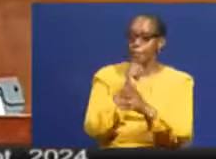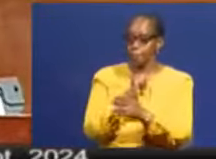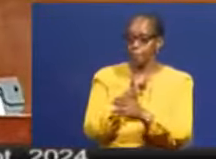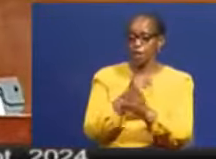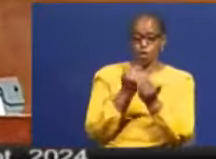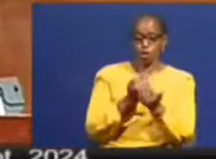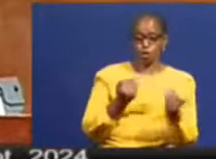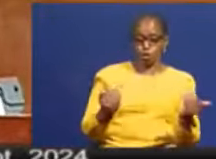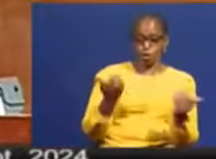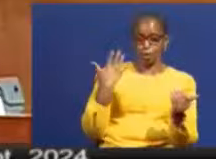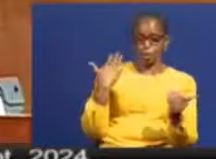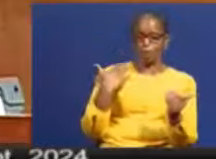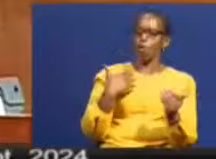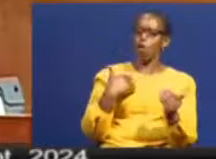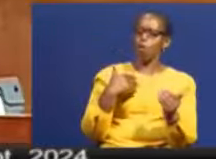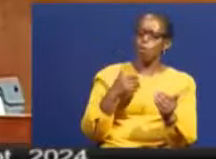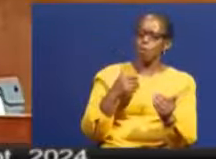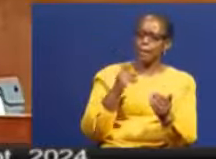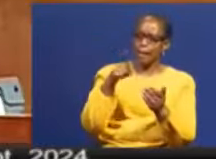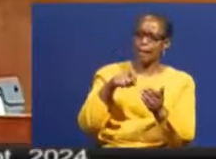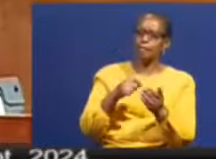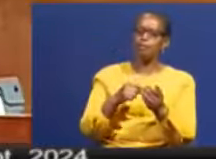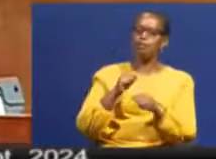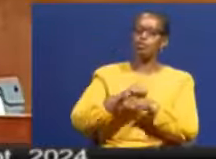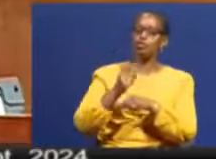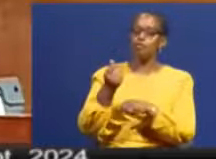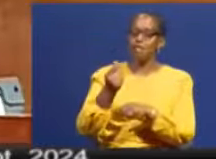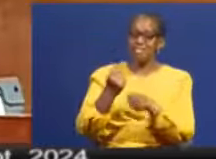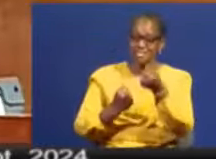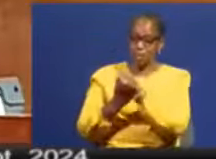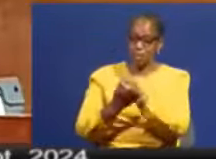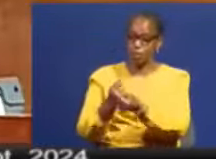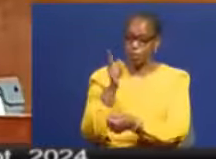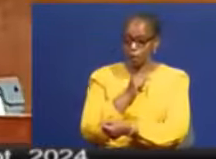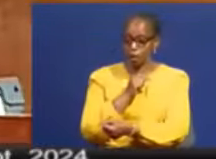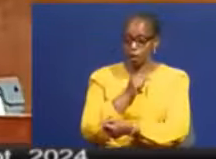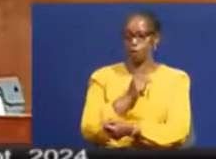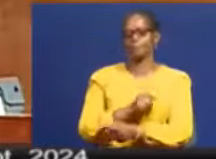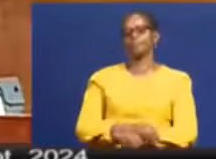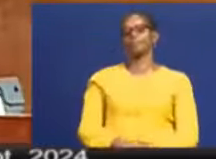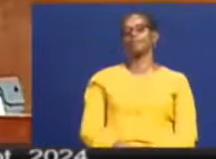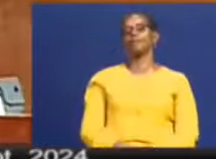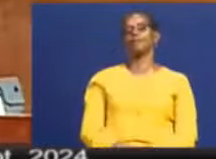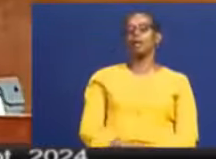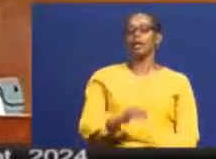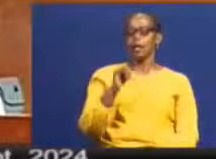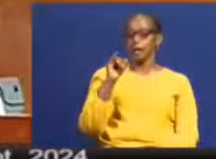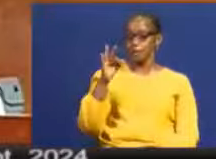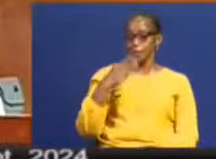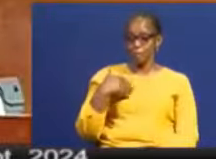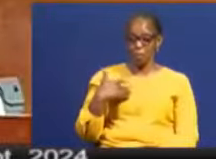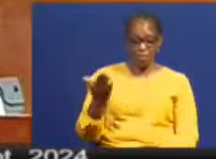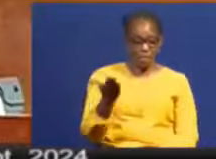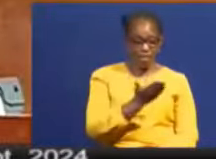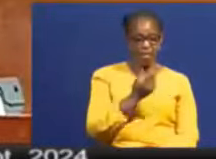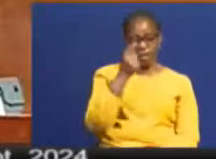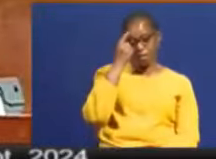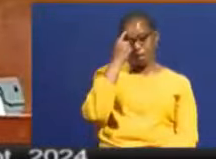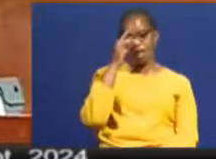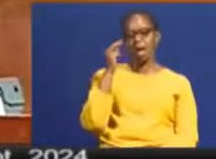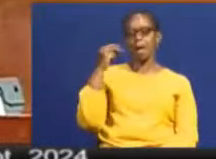the truth on the ground, Mr. Speaker. And if there is anybody who thinks that there is a member of parliament who is misusing this